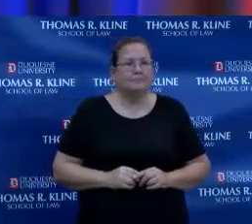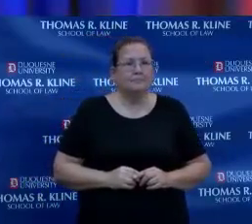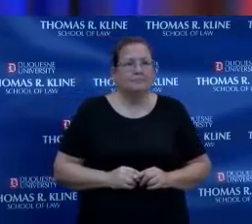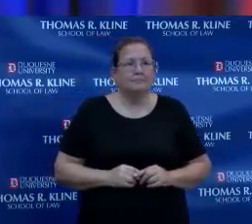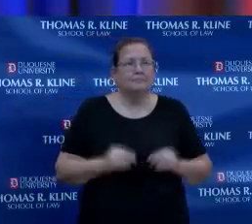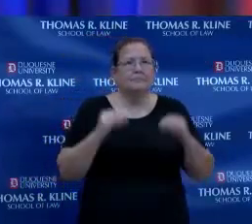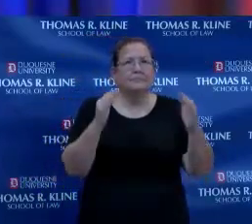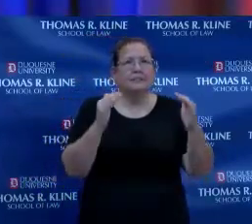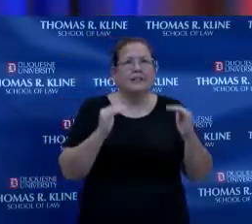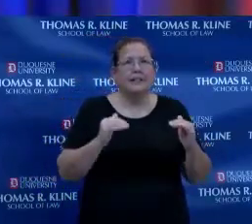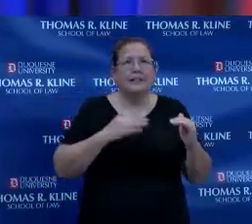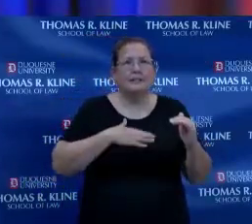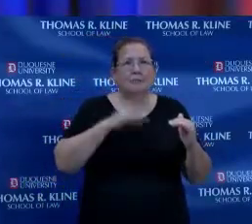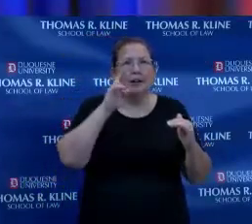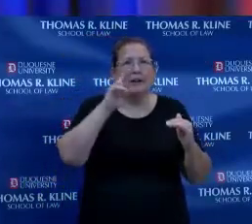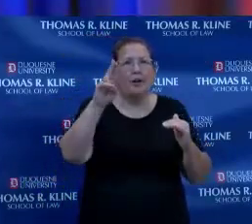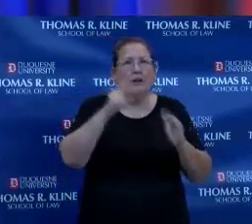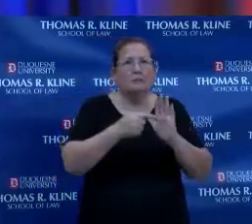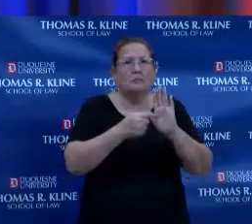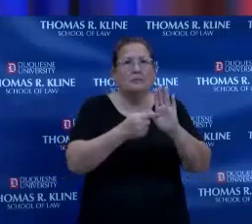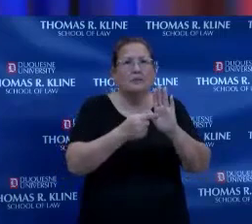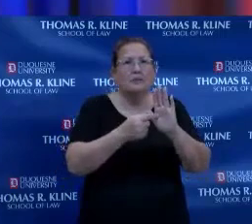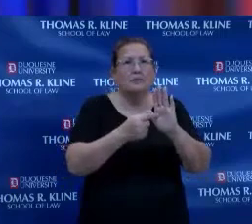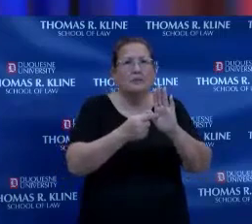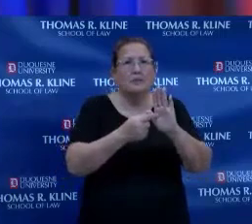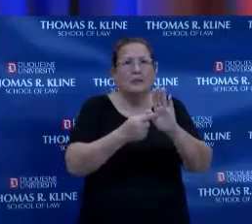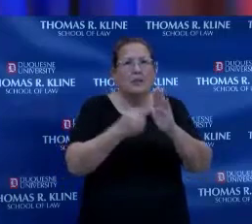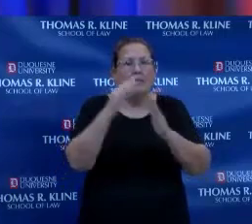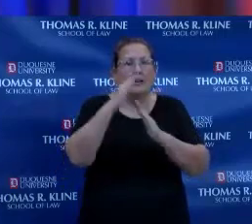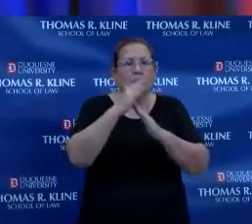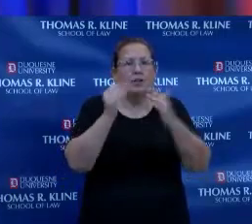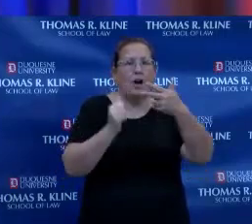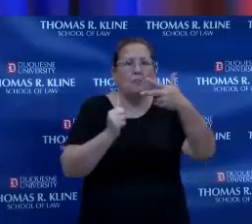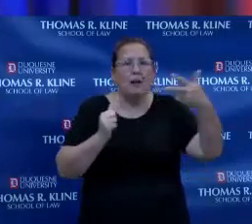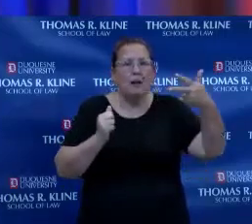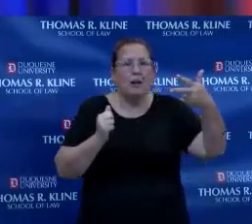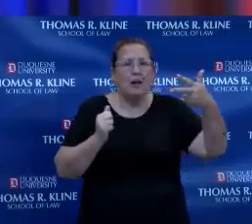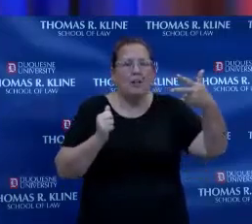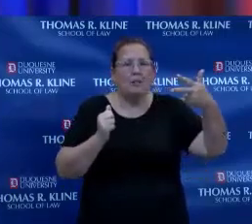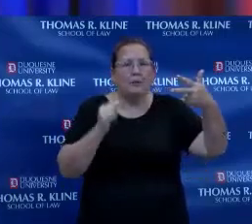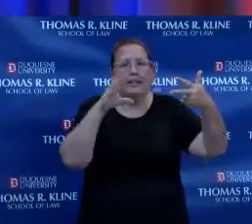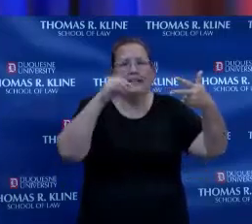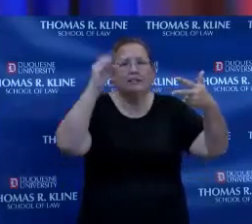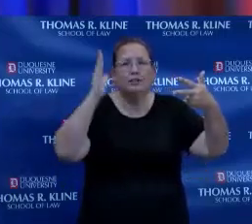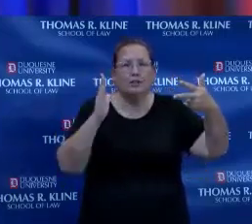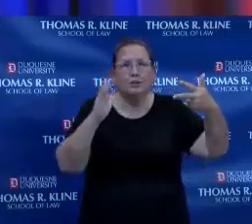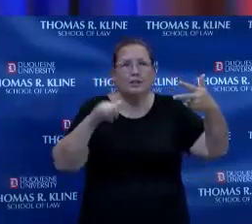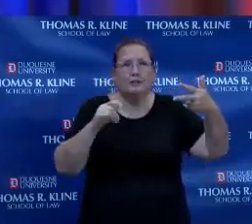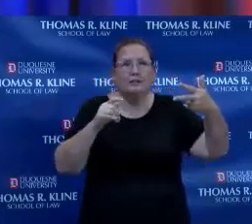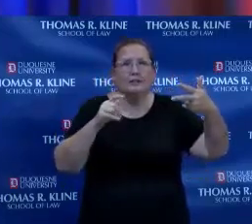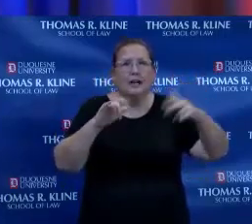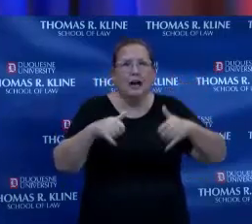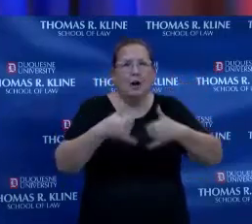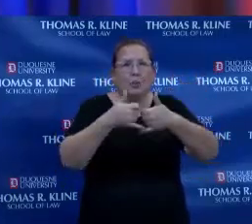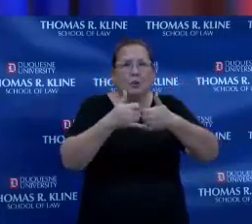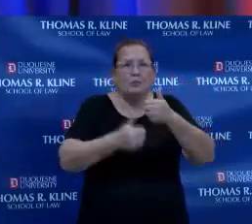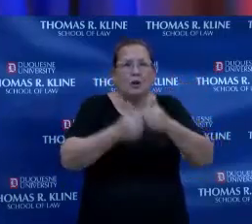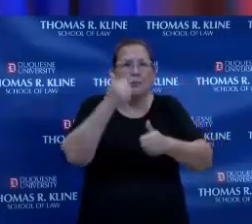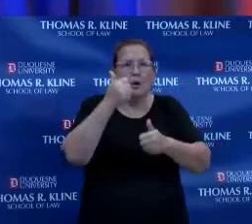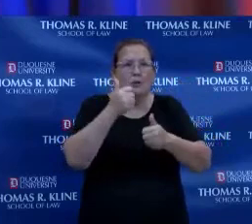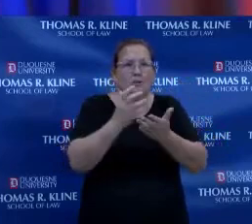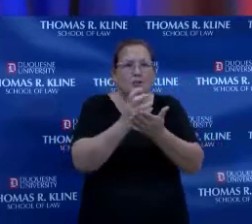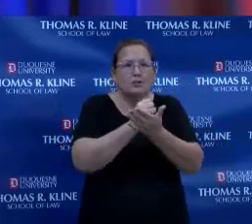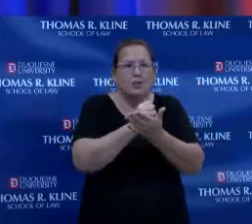Next, it is my honor to present the top three law school's top three student awards to our most deserving